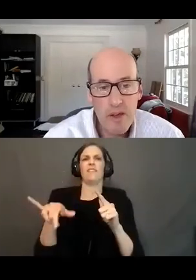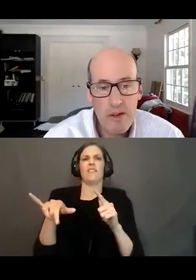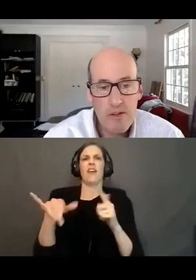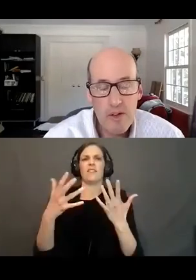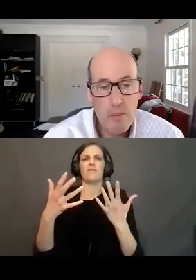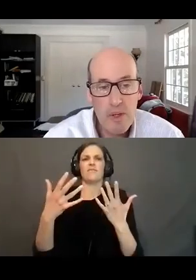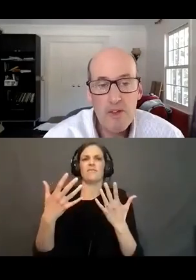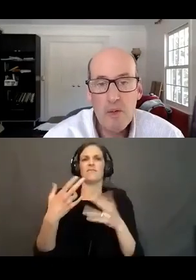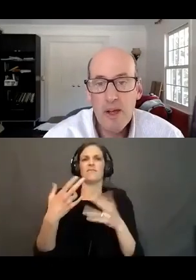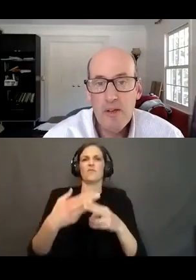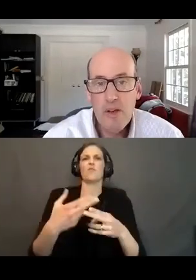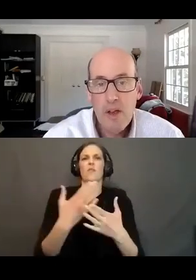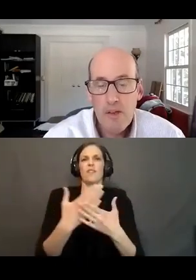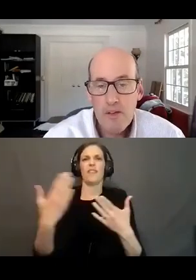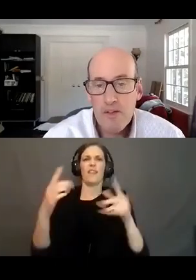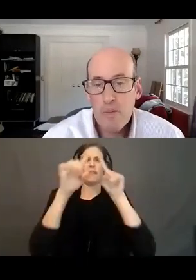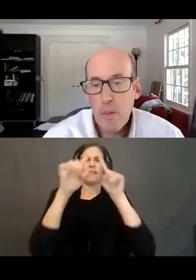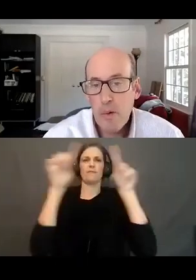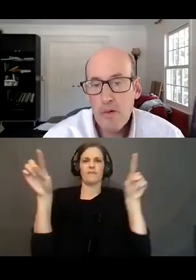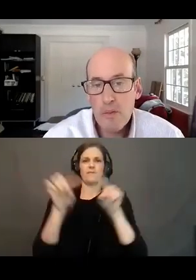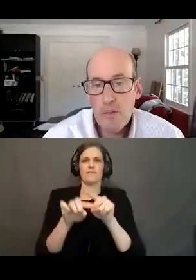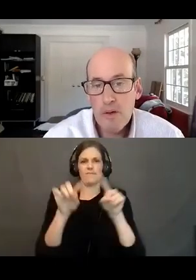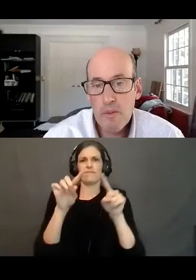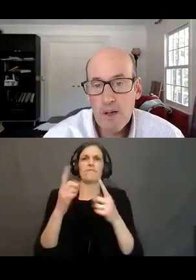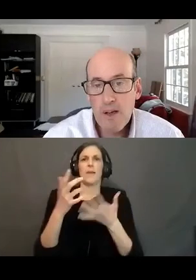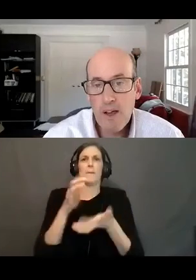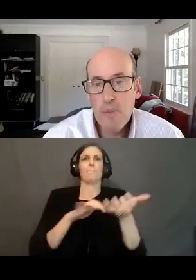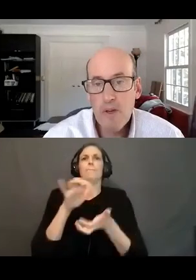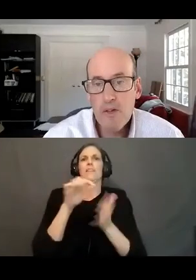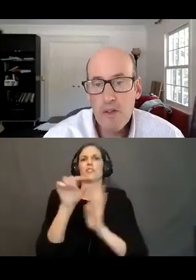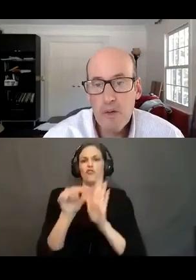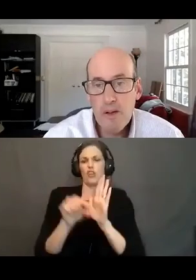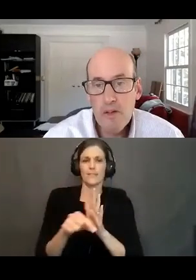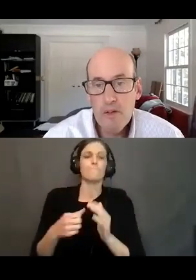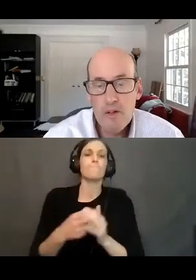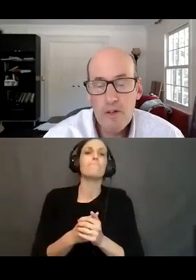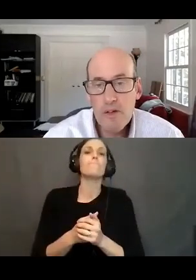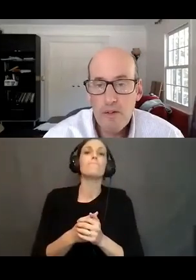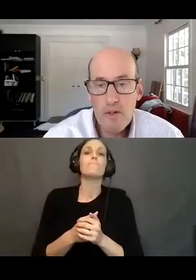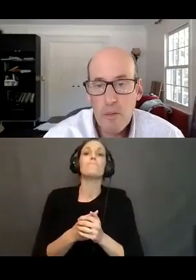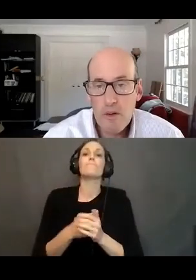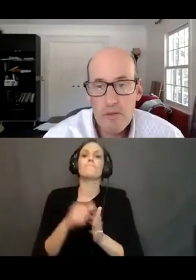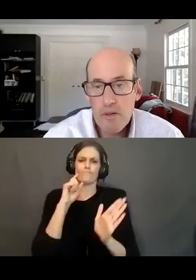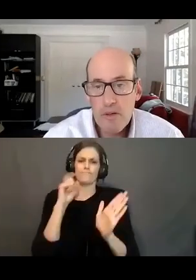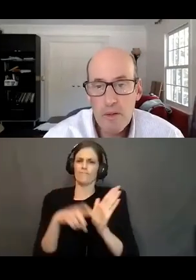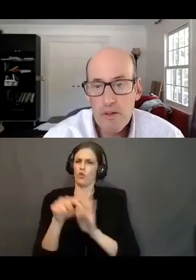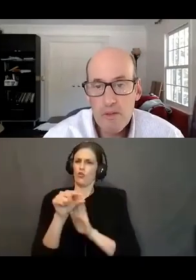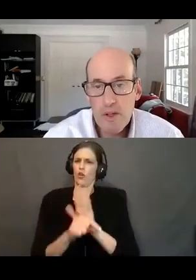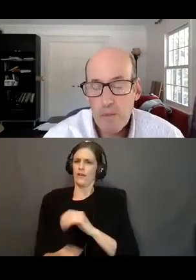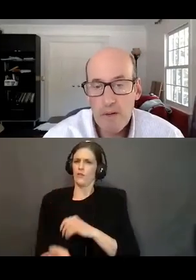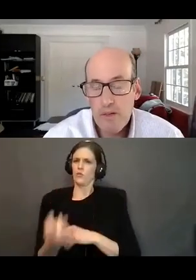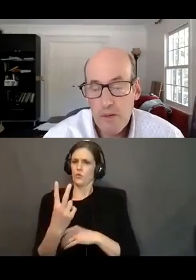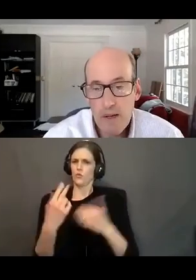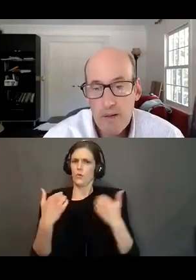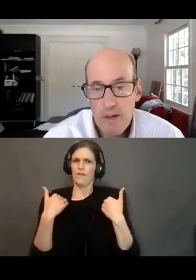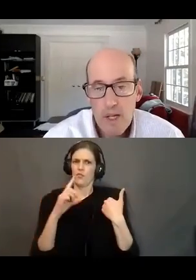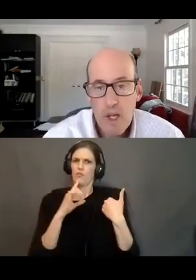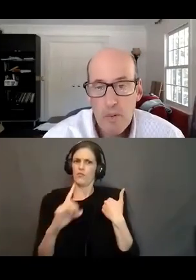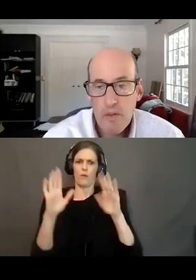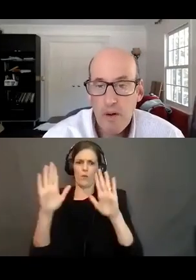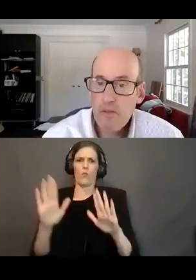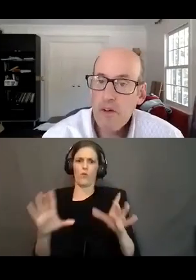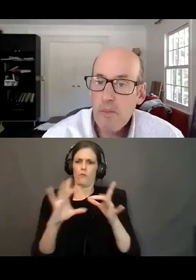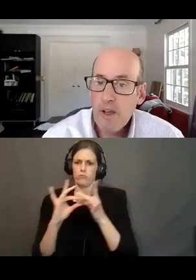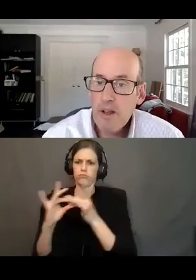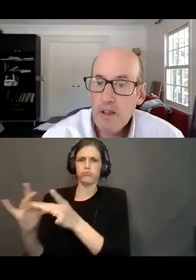it a thing as mixed grades. This is important to recognize because the grade 2 teachers have this wonderful cohesive network. That's great,